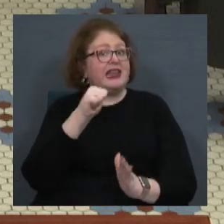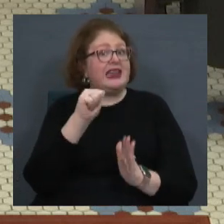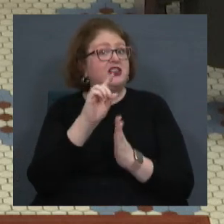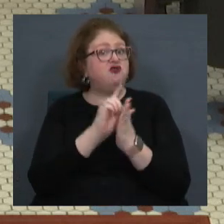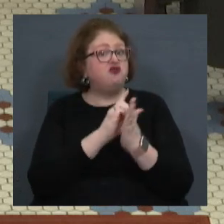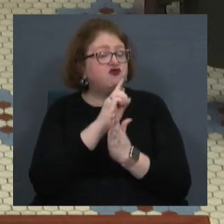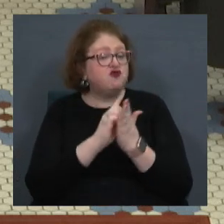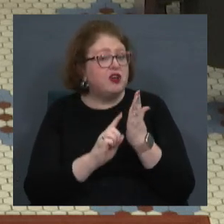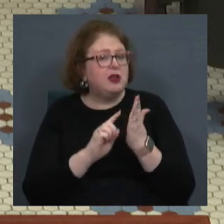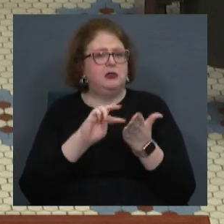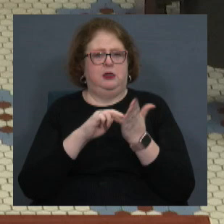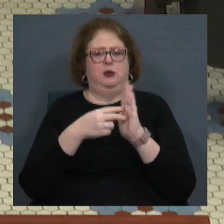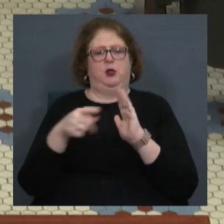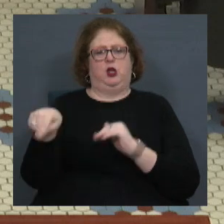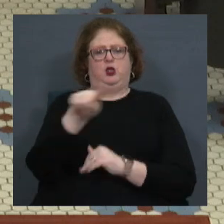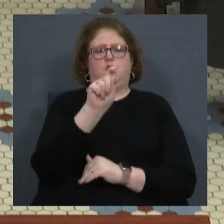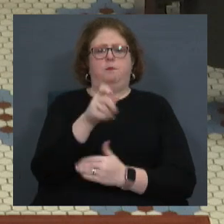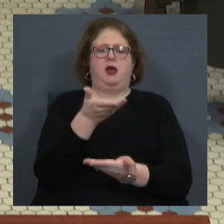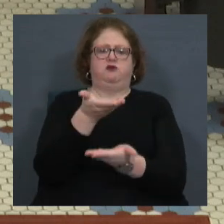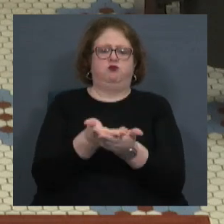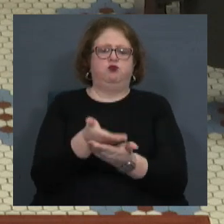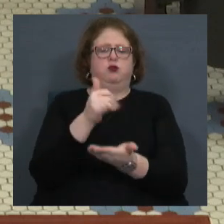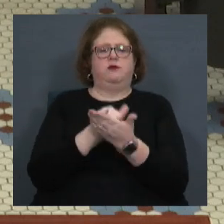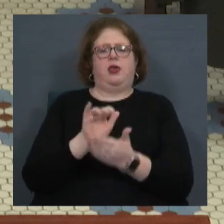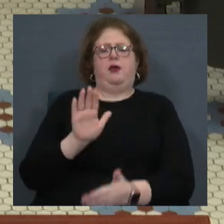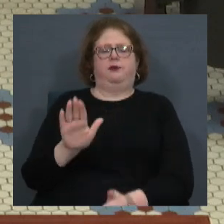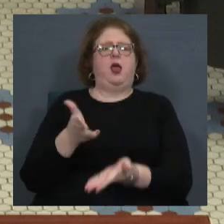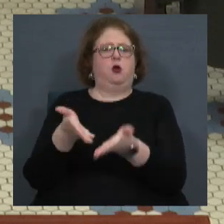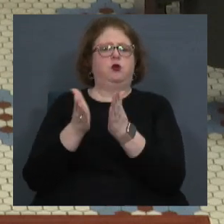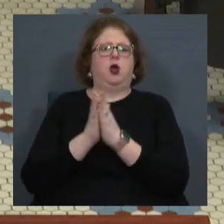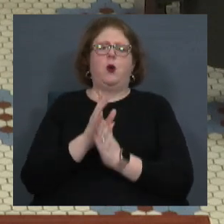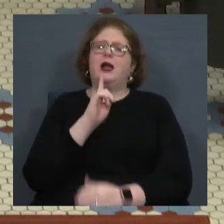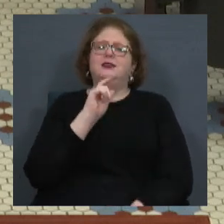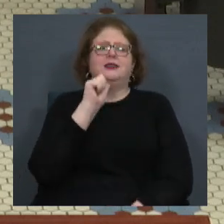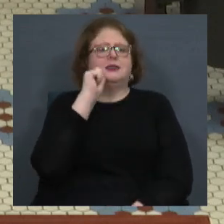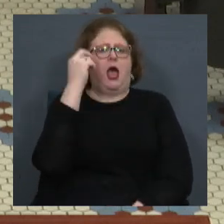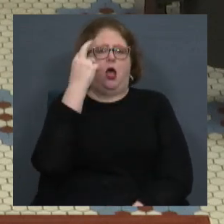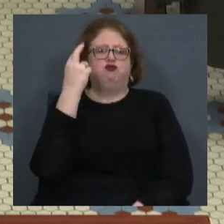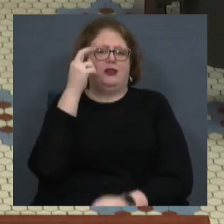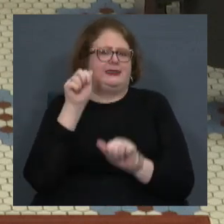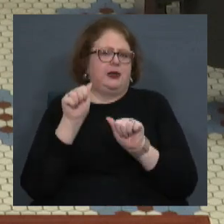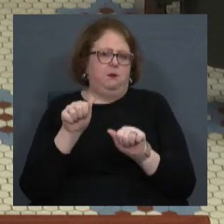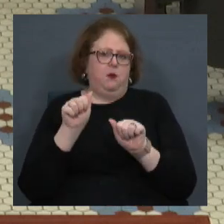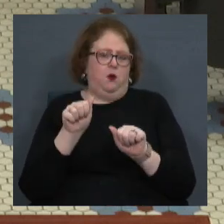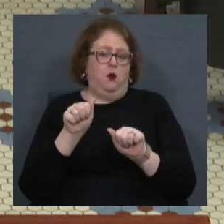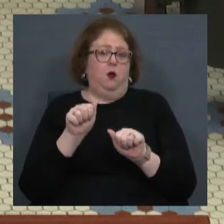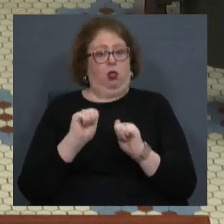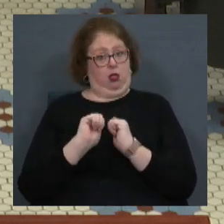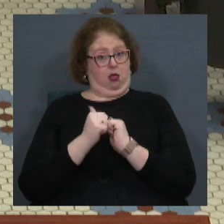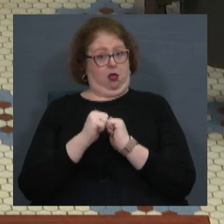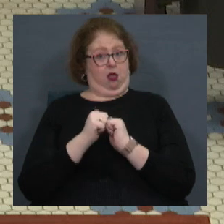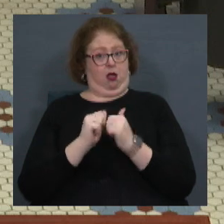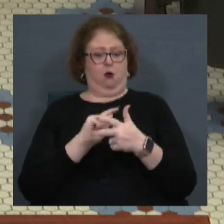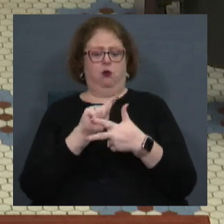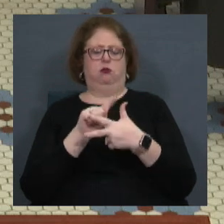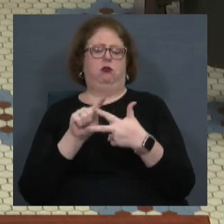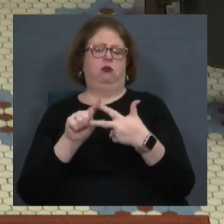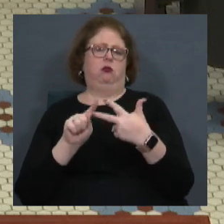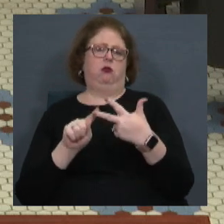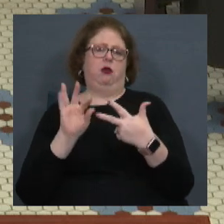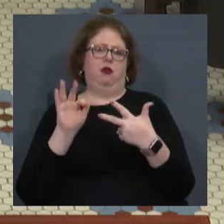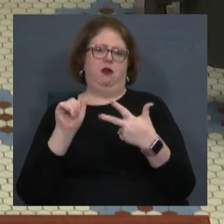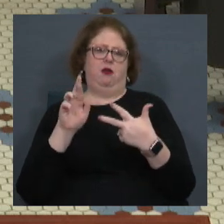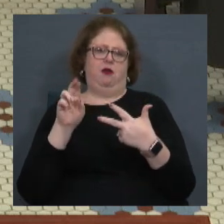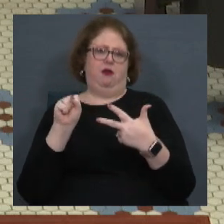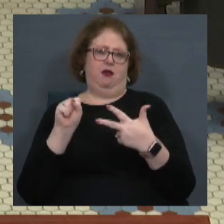must prove that the applicant's request is unreasonable by establishing one of the following three factors. The